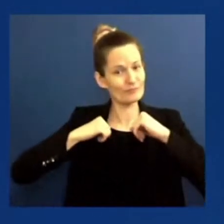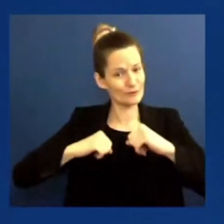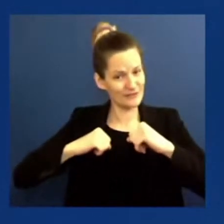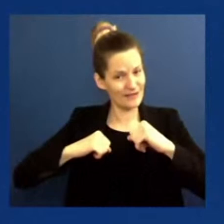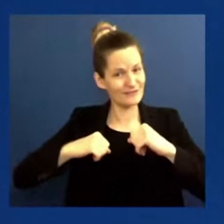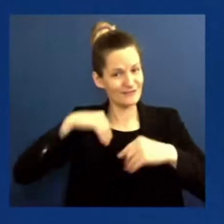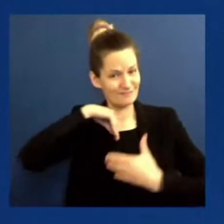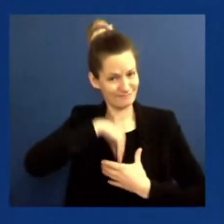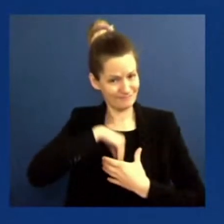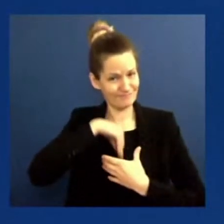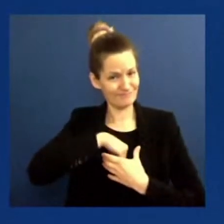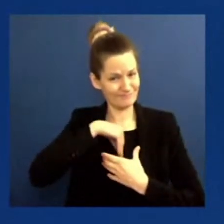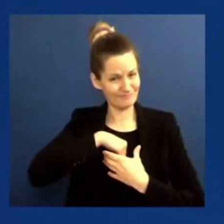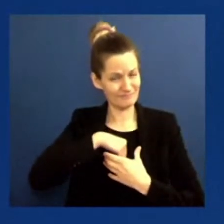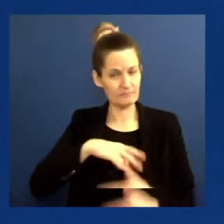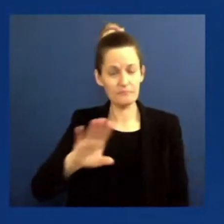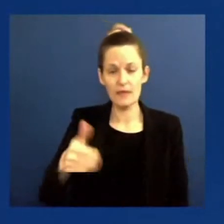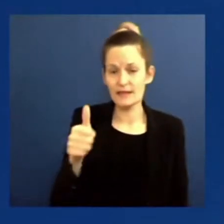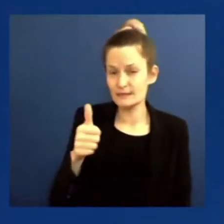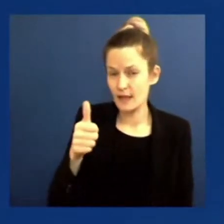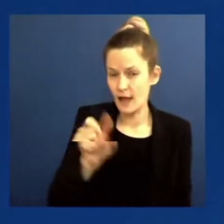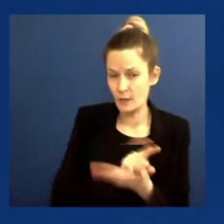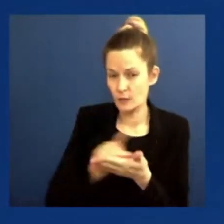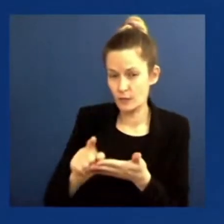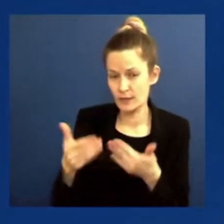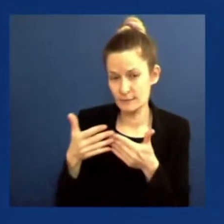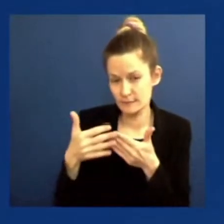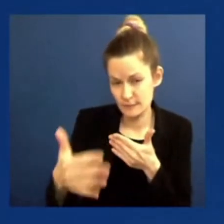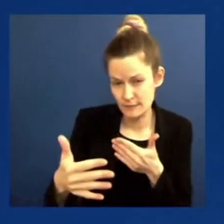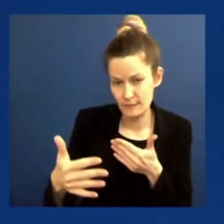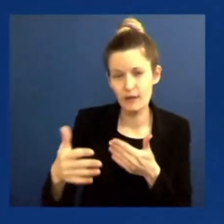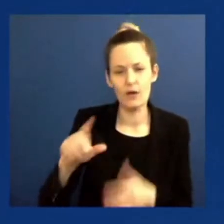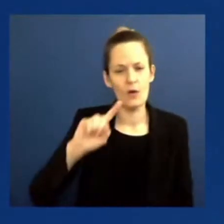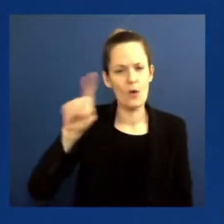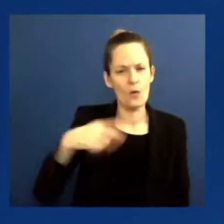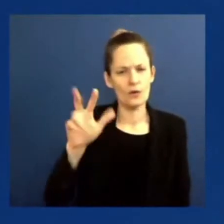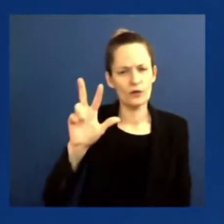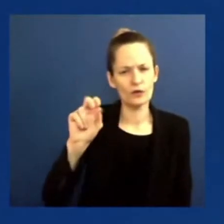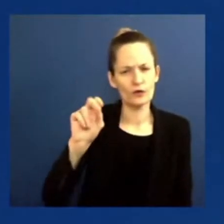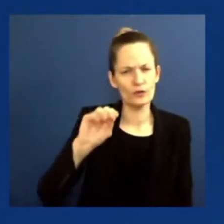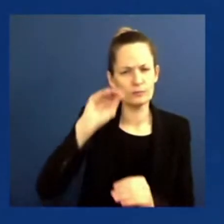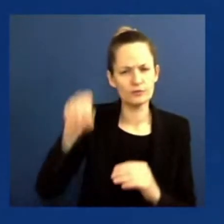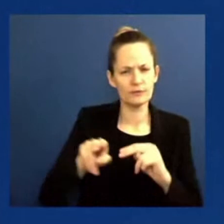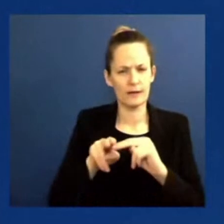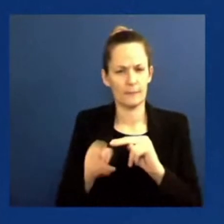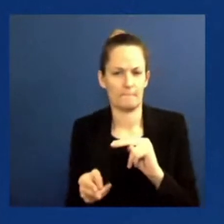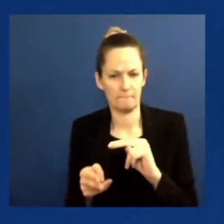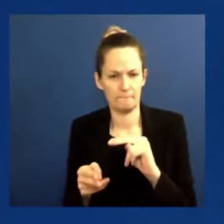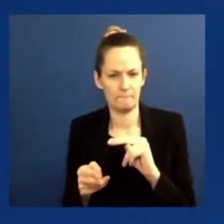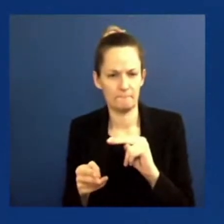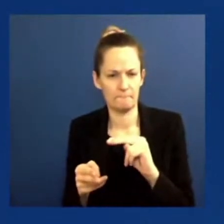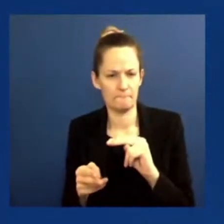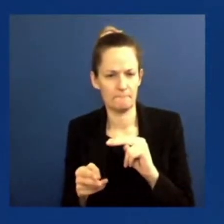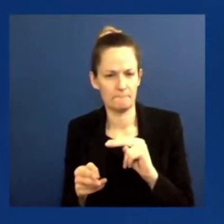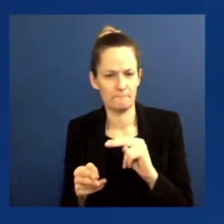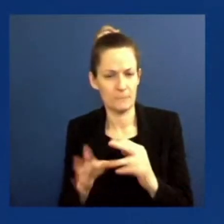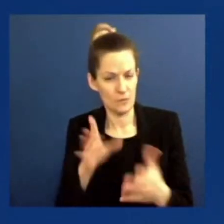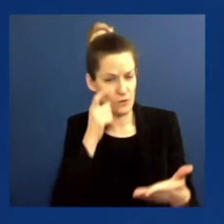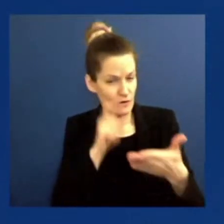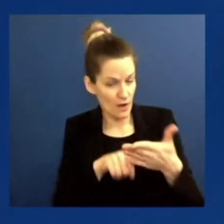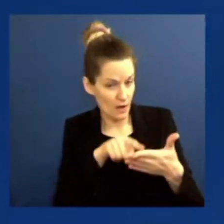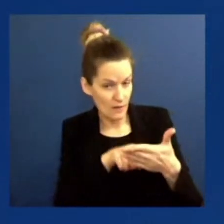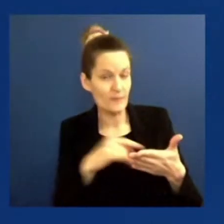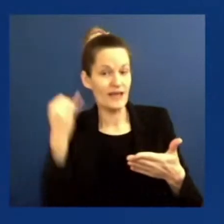later, you have only a 30%. When you give a boost, you bring that up 65 to 70